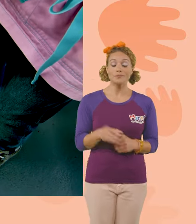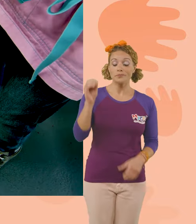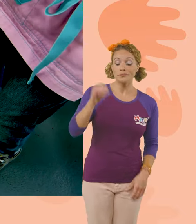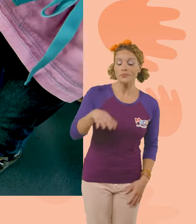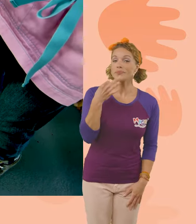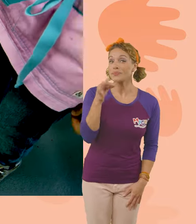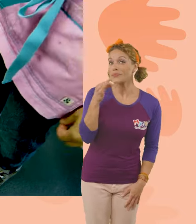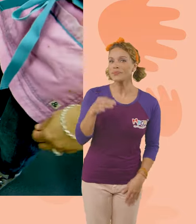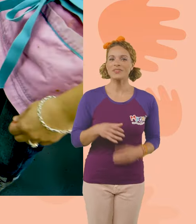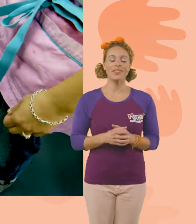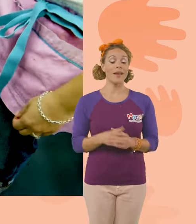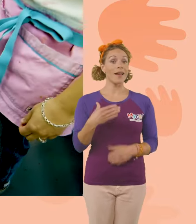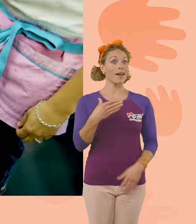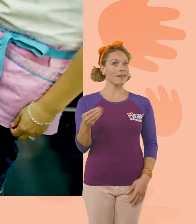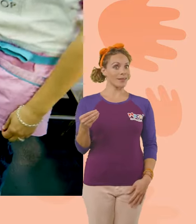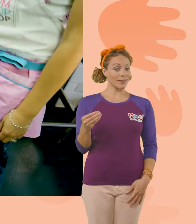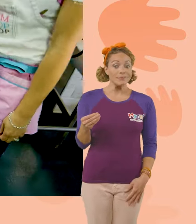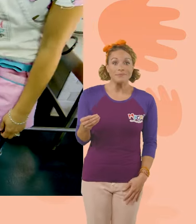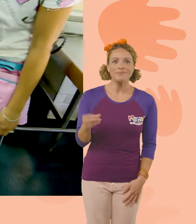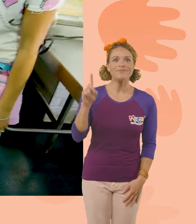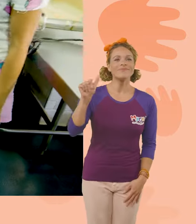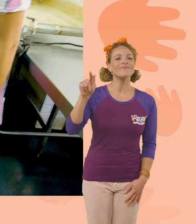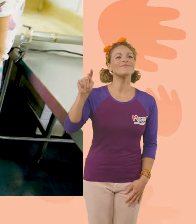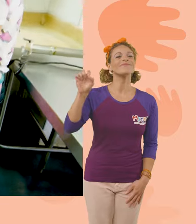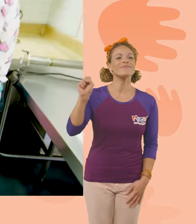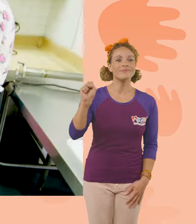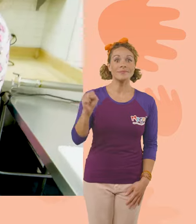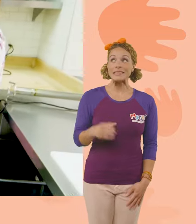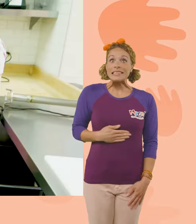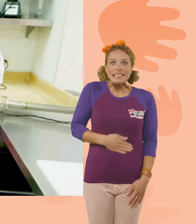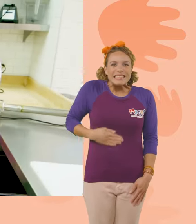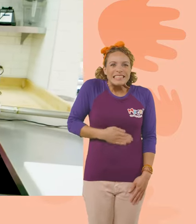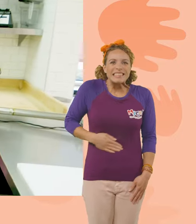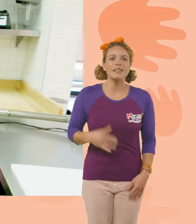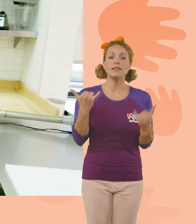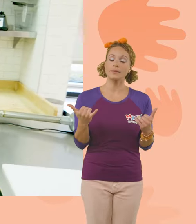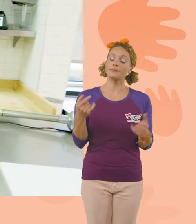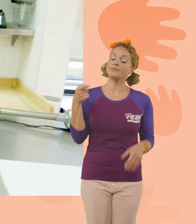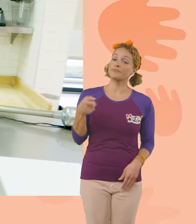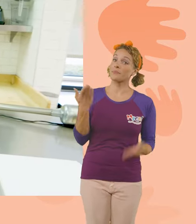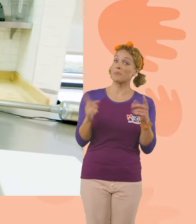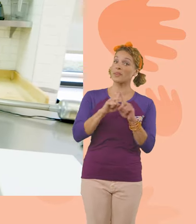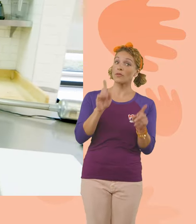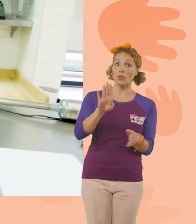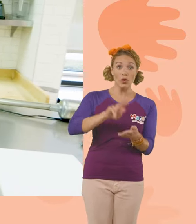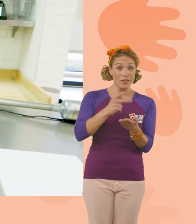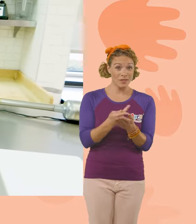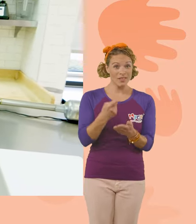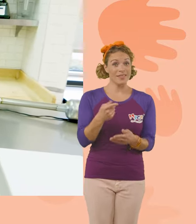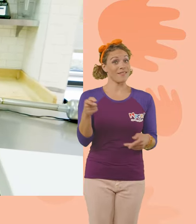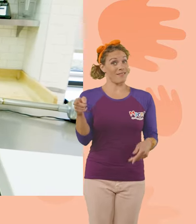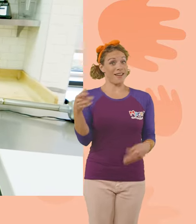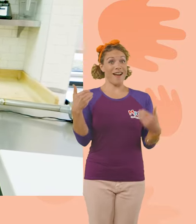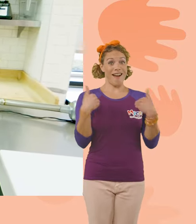And then here are some strawberries. Ooh. And dates. Yum. Now, what might be different about your kitchen is we